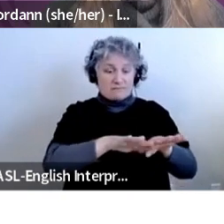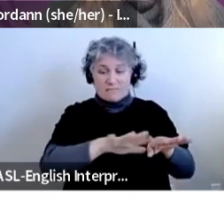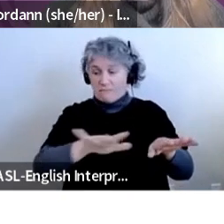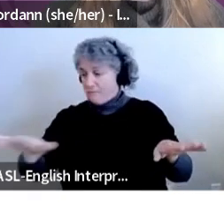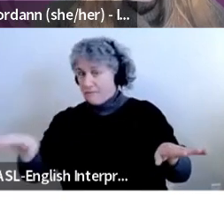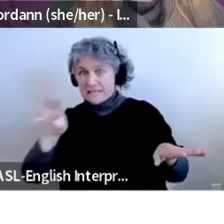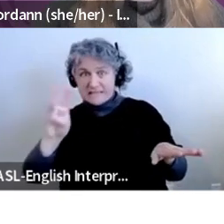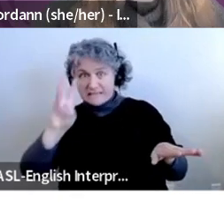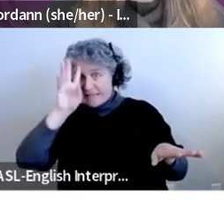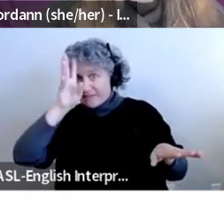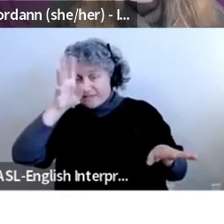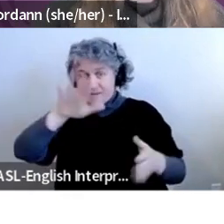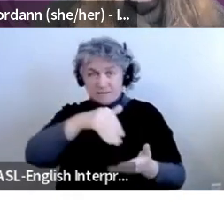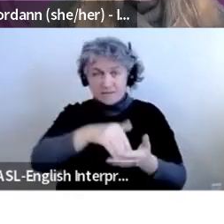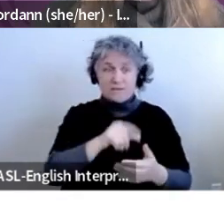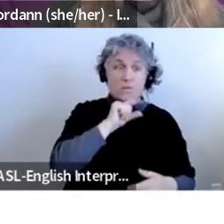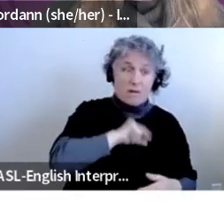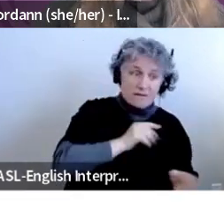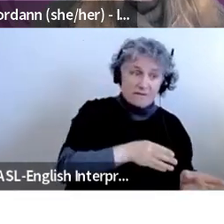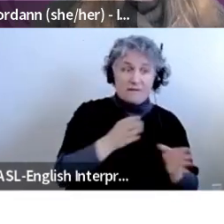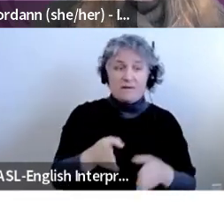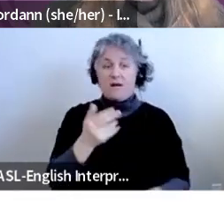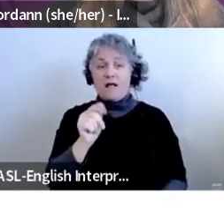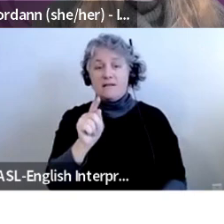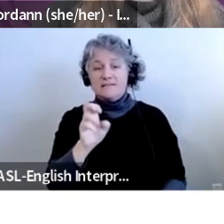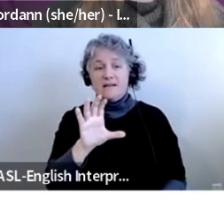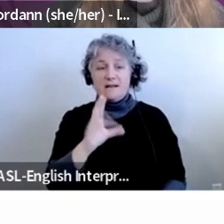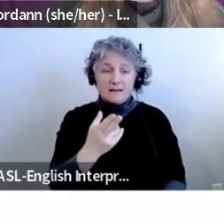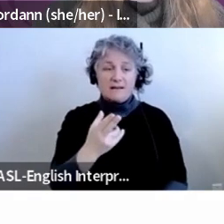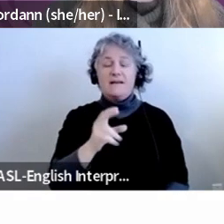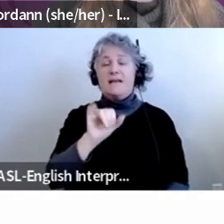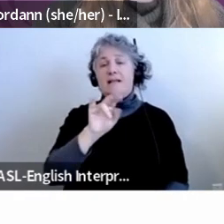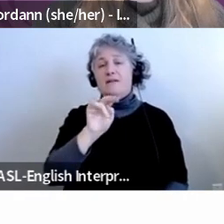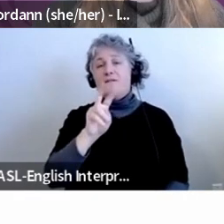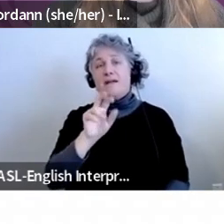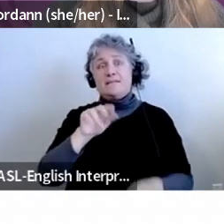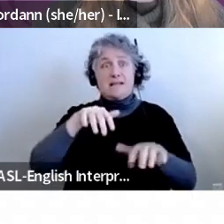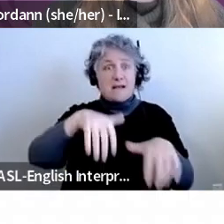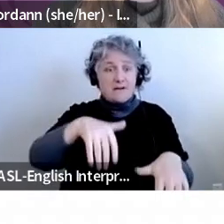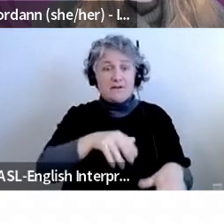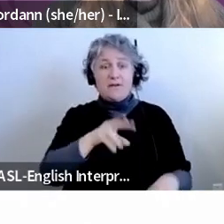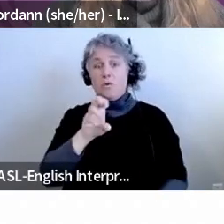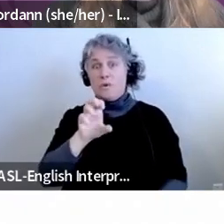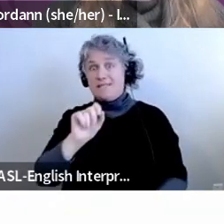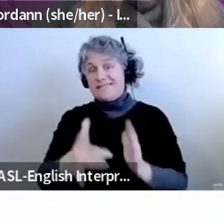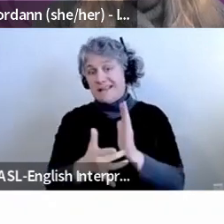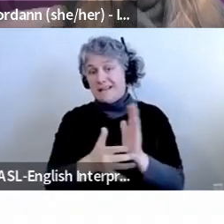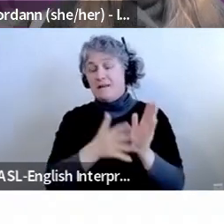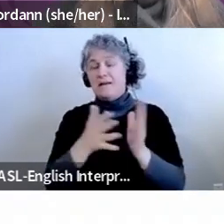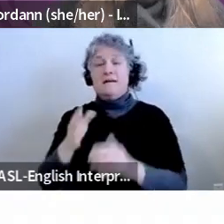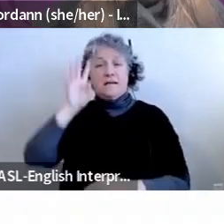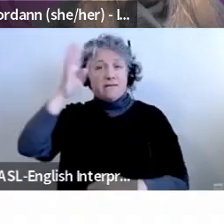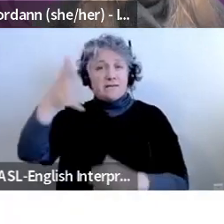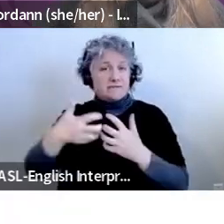innovation centers, which are Innovation Guelph, Haltech, Innovate Niagara, We Tech Alliance, Innovation Factory, and Tech Alliance